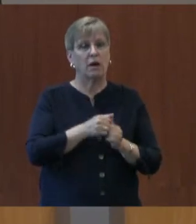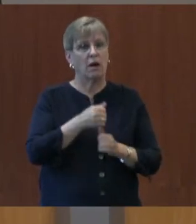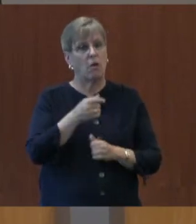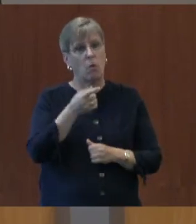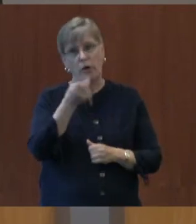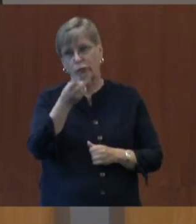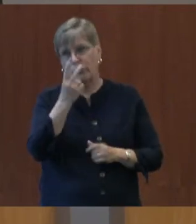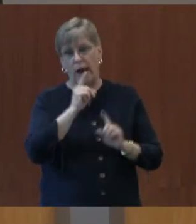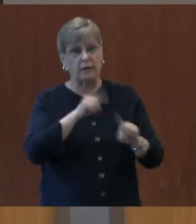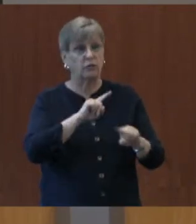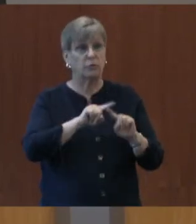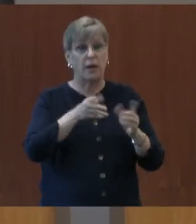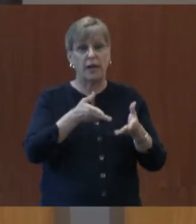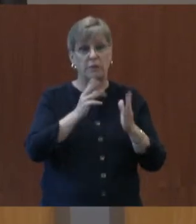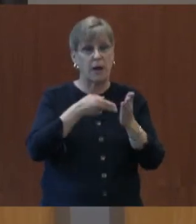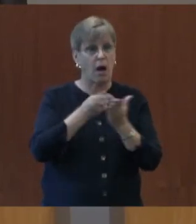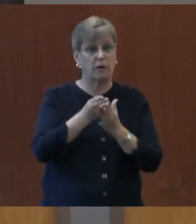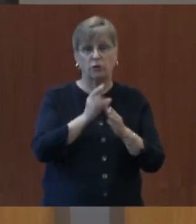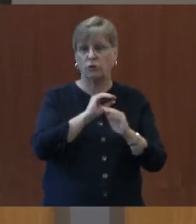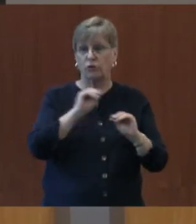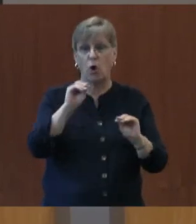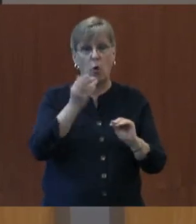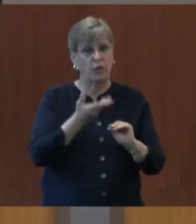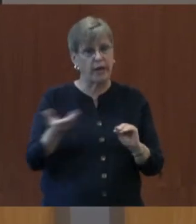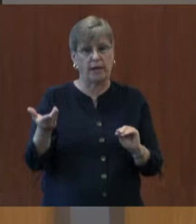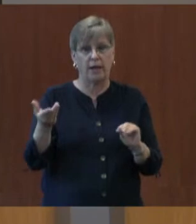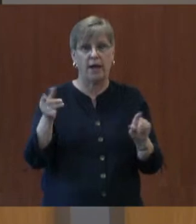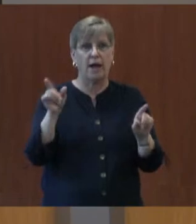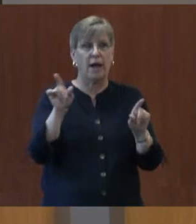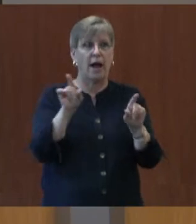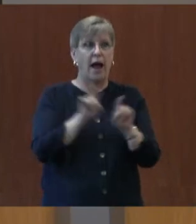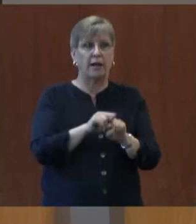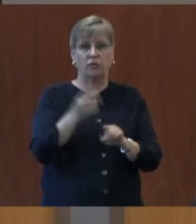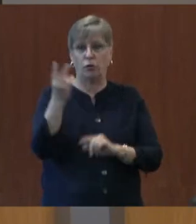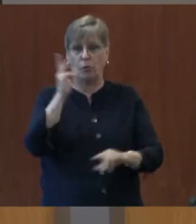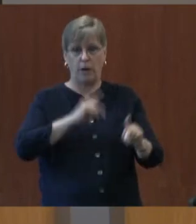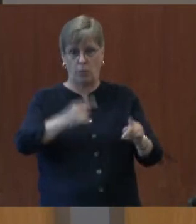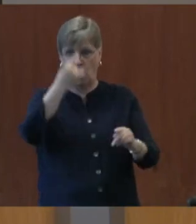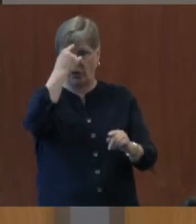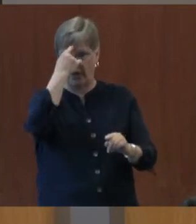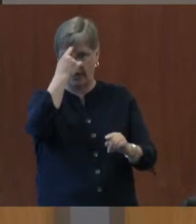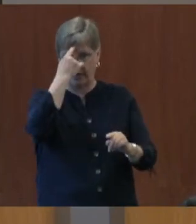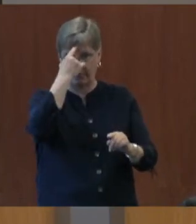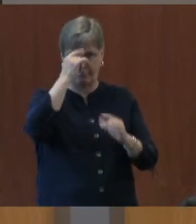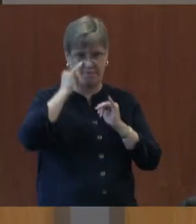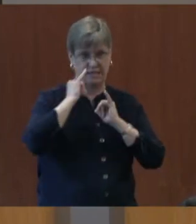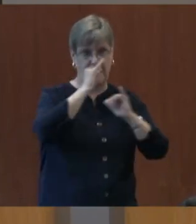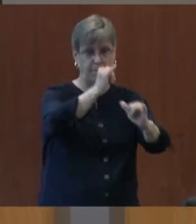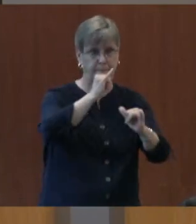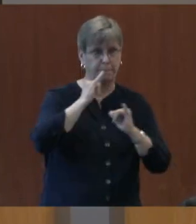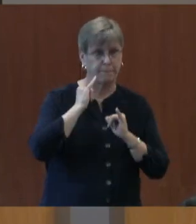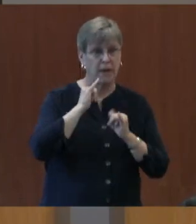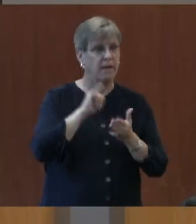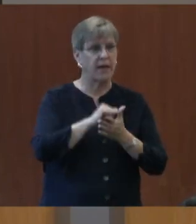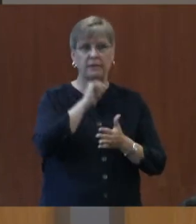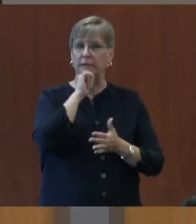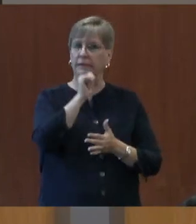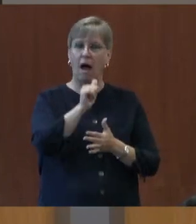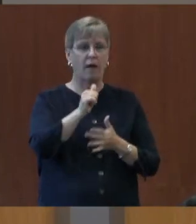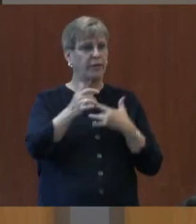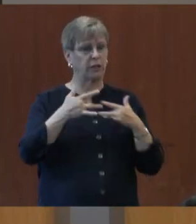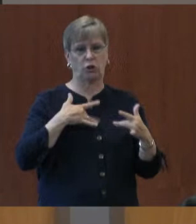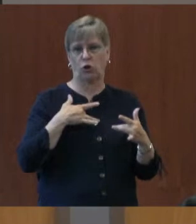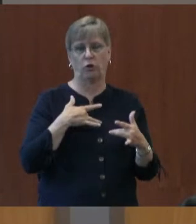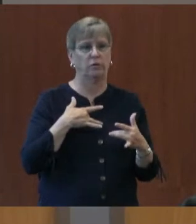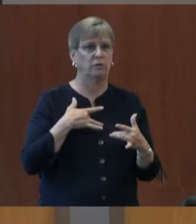let's be honest, there's no such thing as two people that think alike. So that's not necessarily a concern